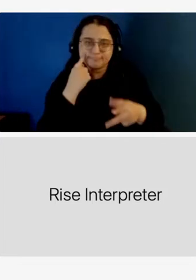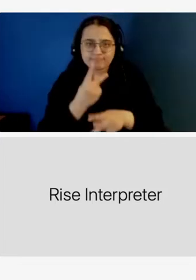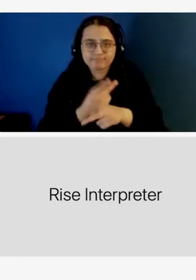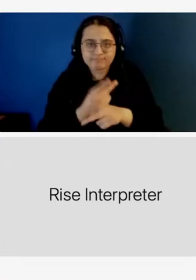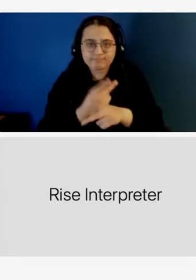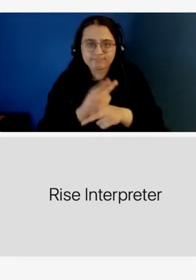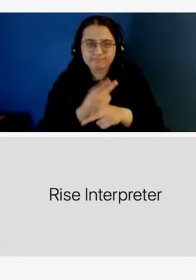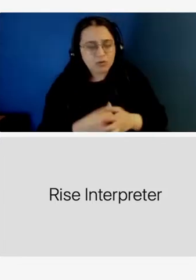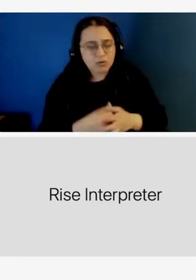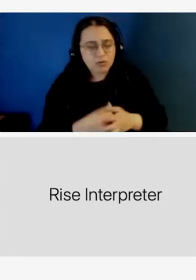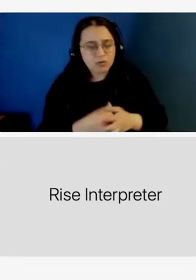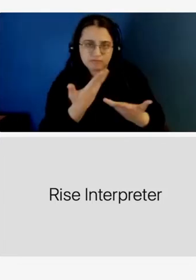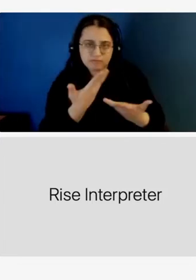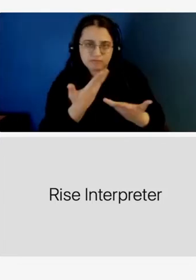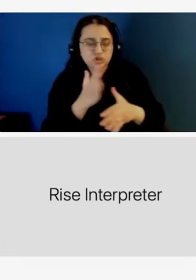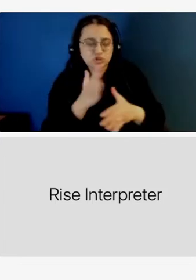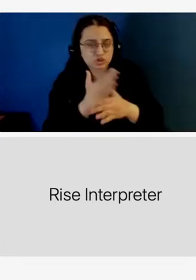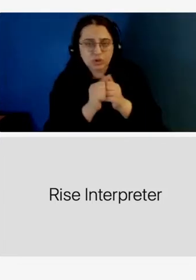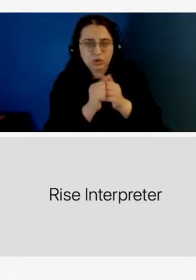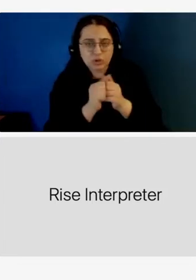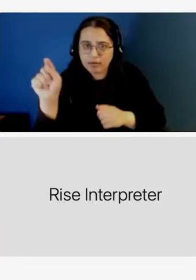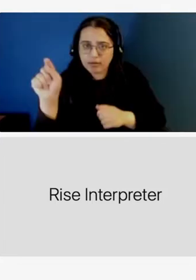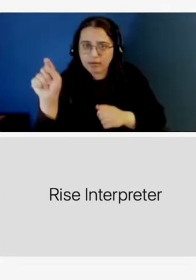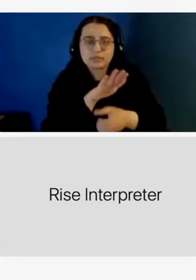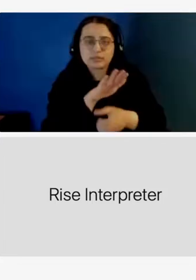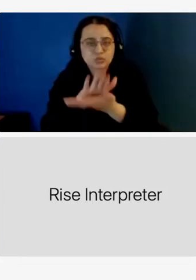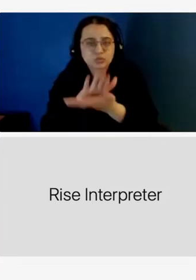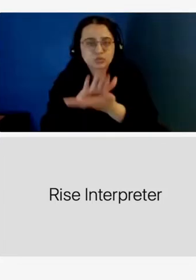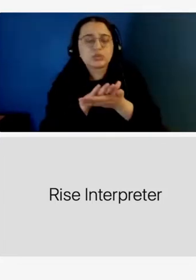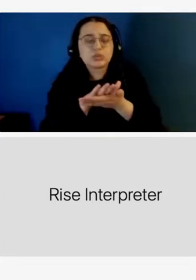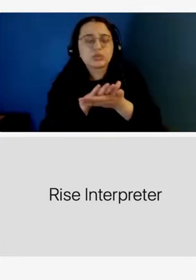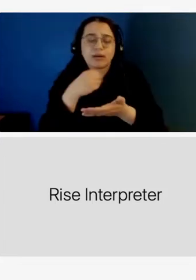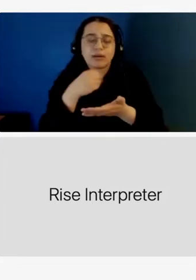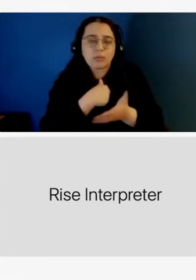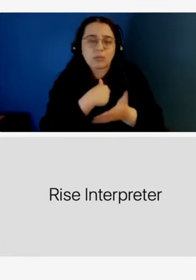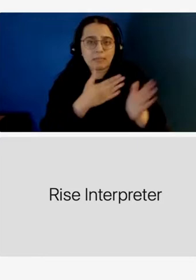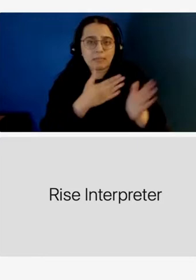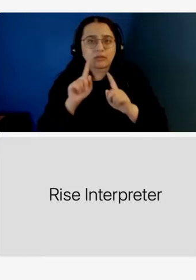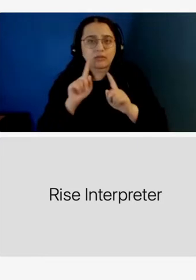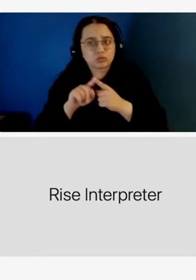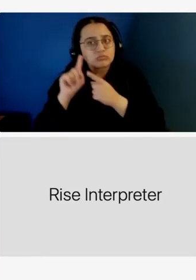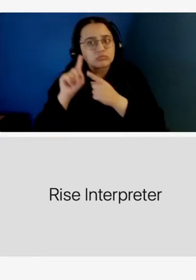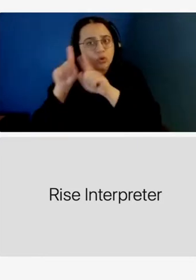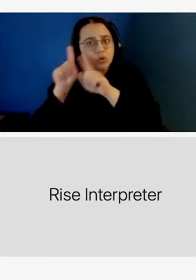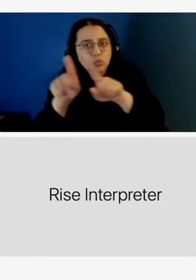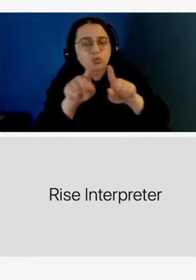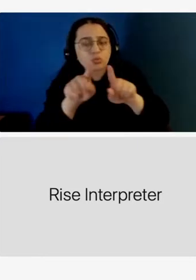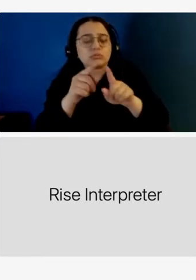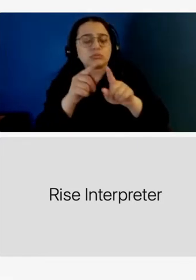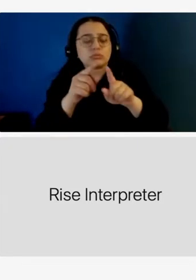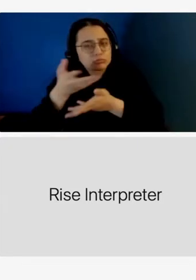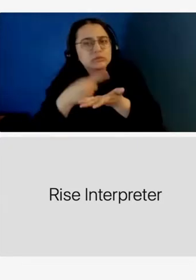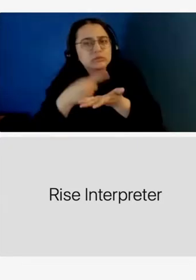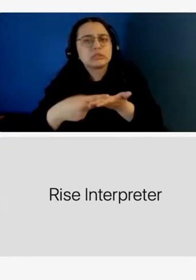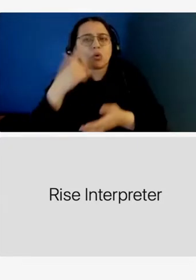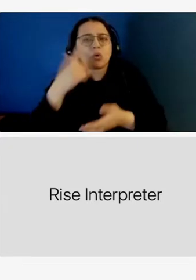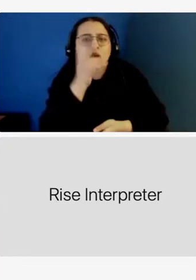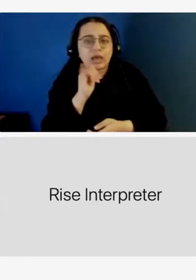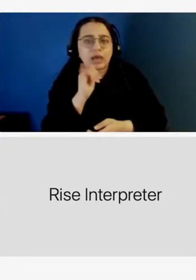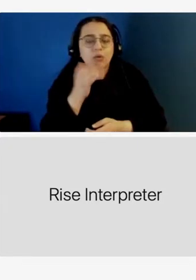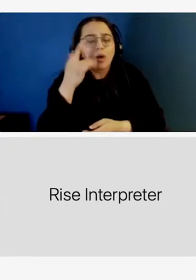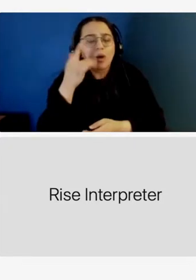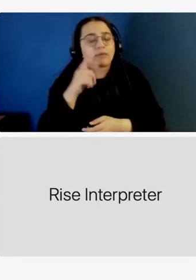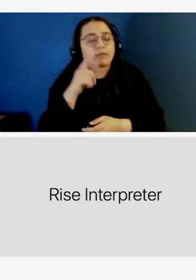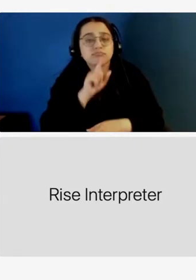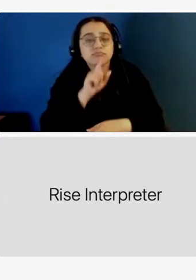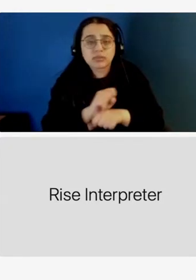out to sites to discuss with each school how that's going to look, because the reality is they need to, the key person is an EL specialist. Some schools may have